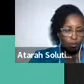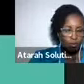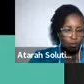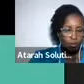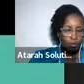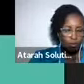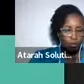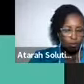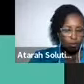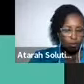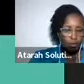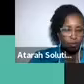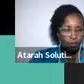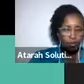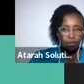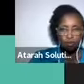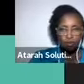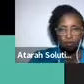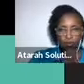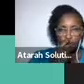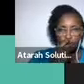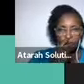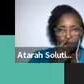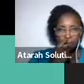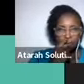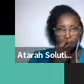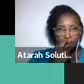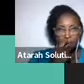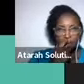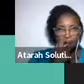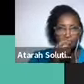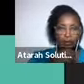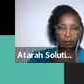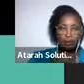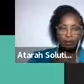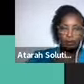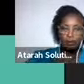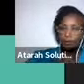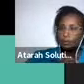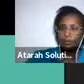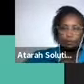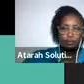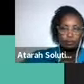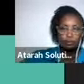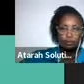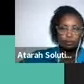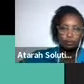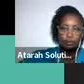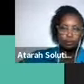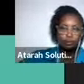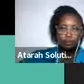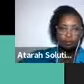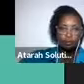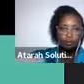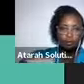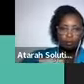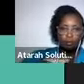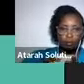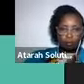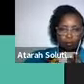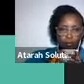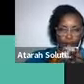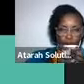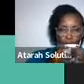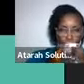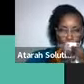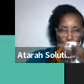the taboos of digital. Everyone tells me I have a social media person, I'm doing social media, we